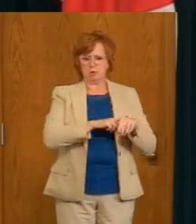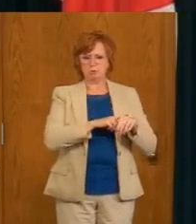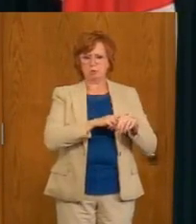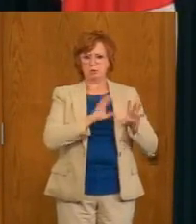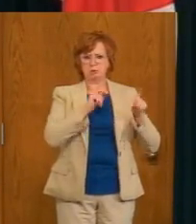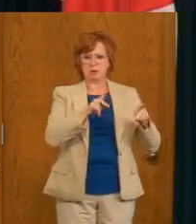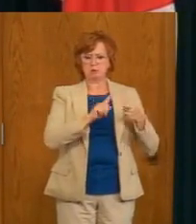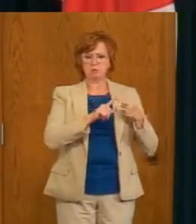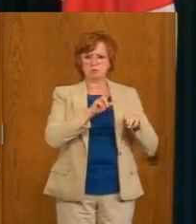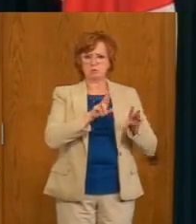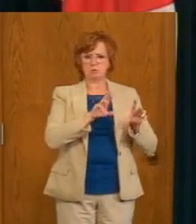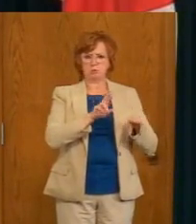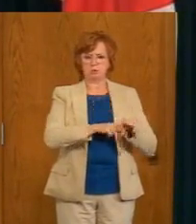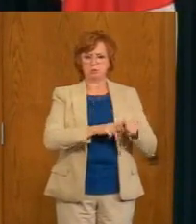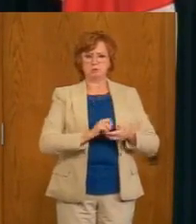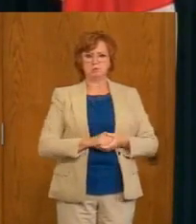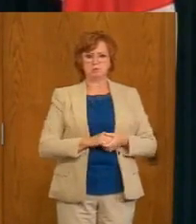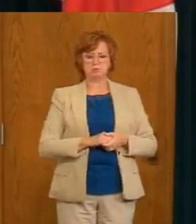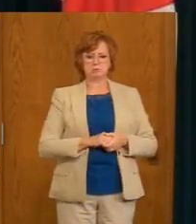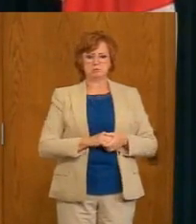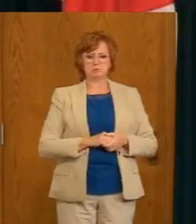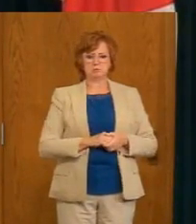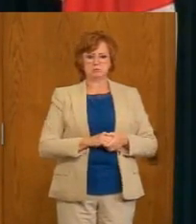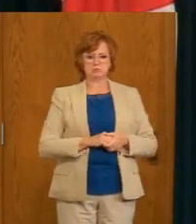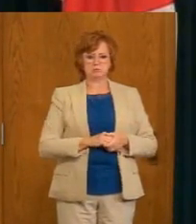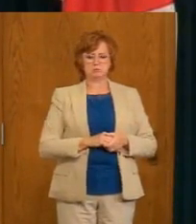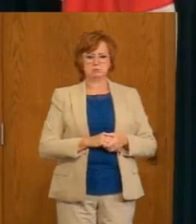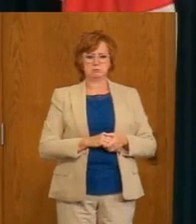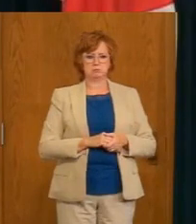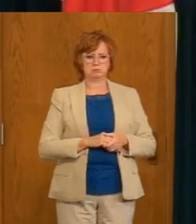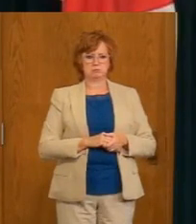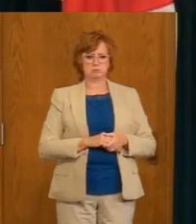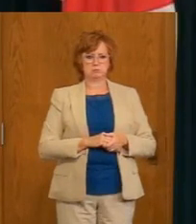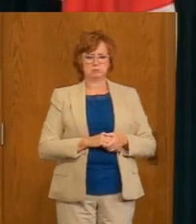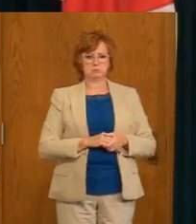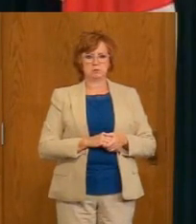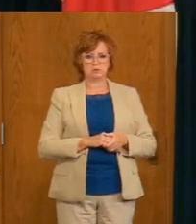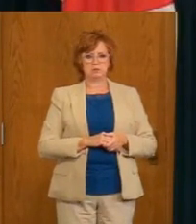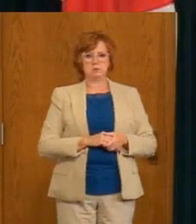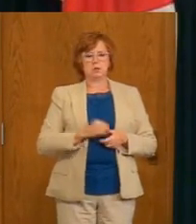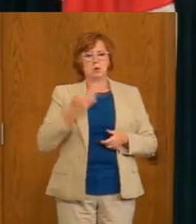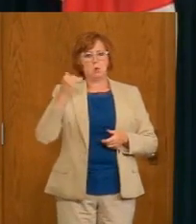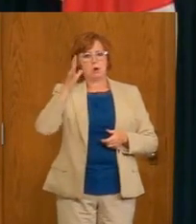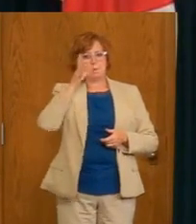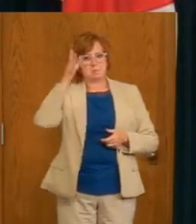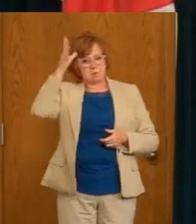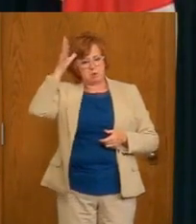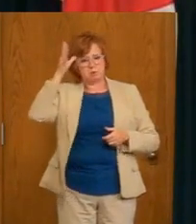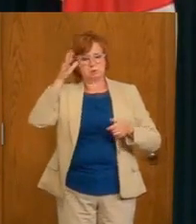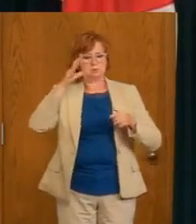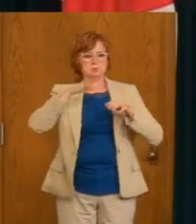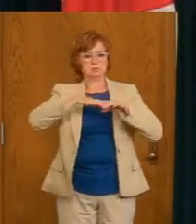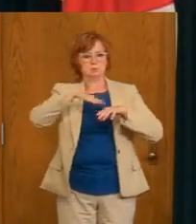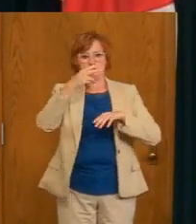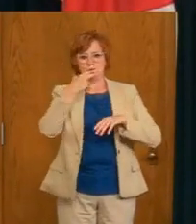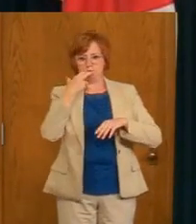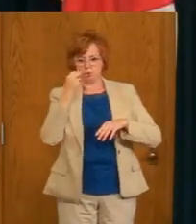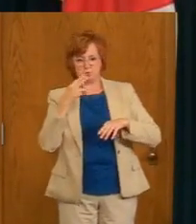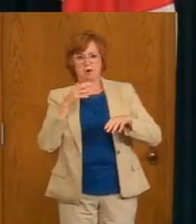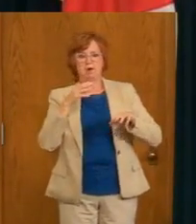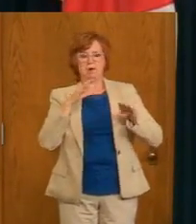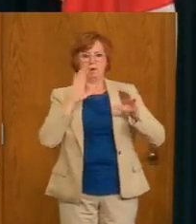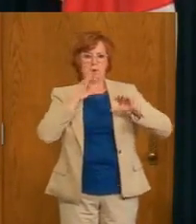doses, but almost the same as Saskatchewan. They are seeing a resurgence, but they're not really changing their reopening plans because